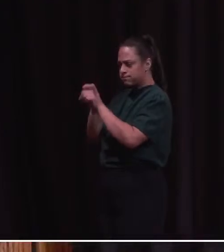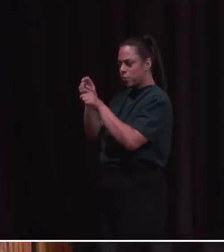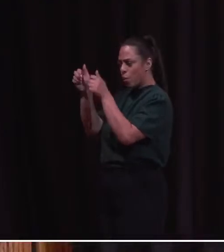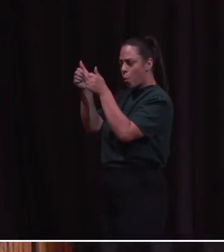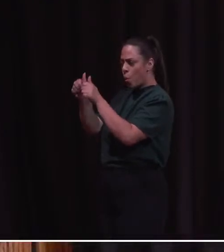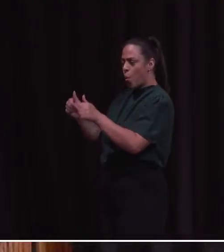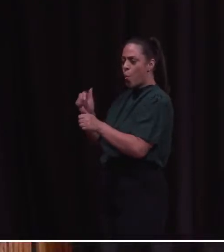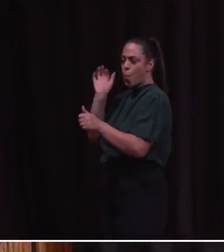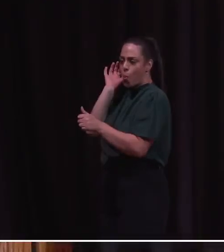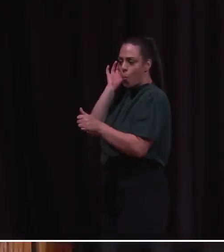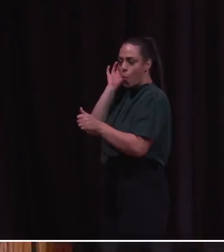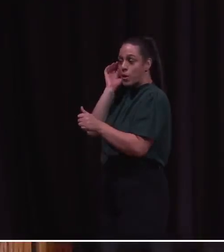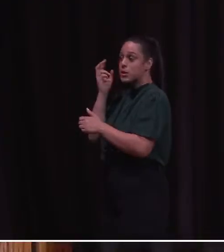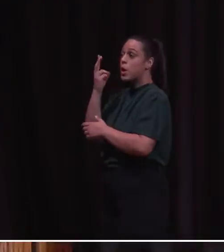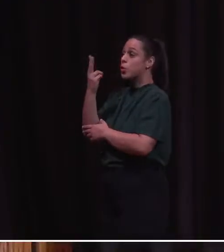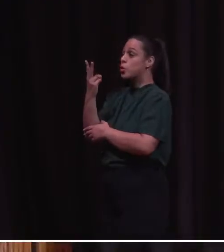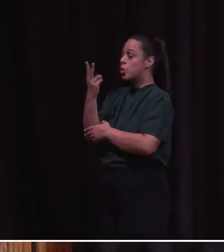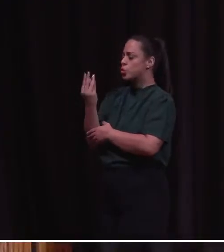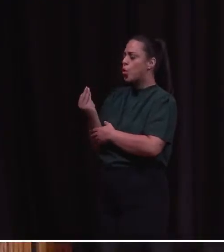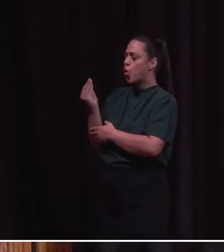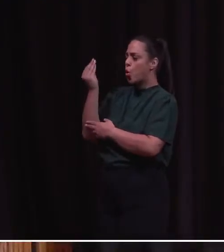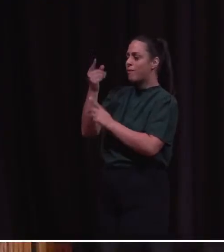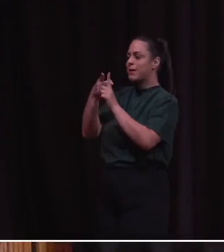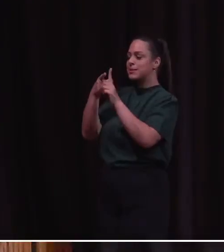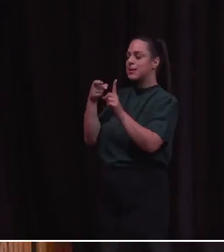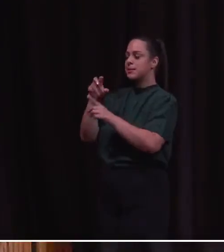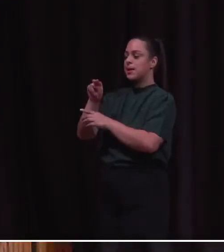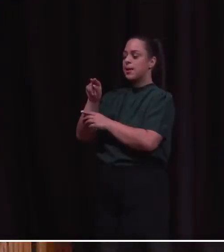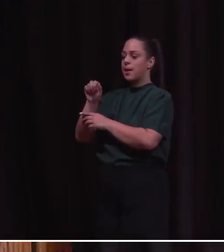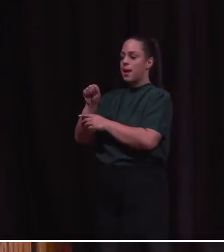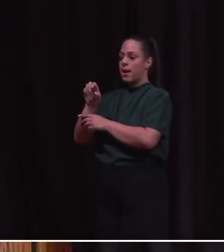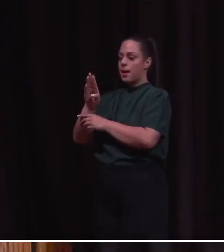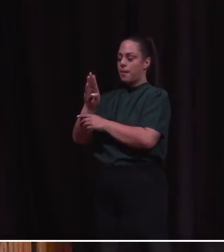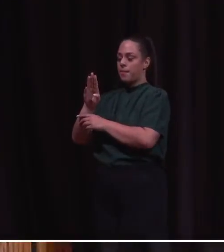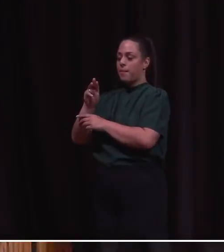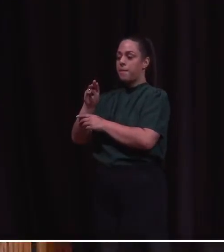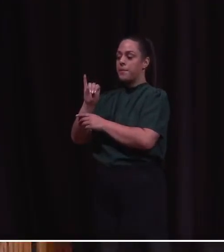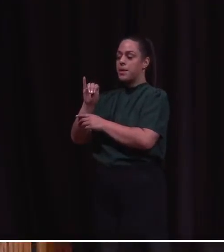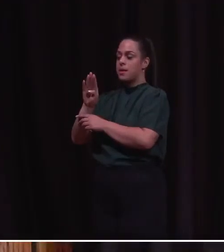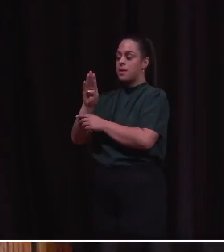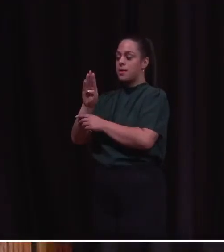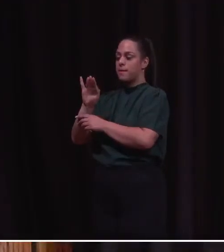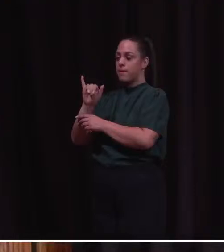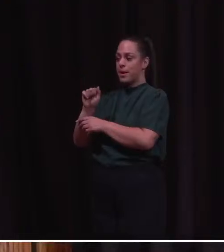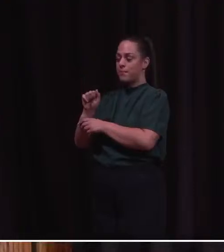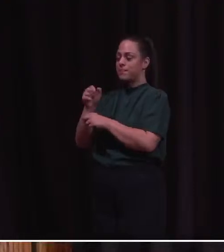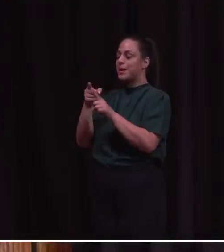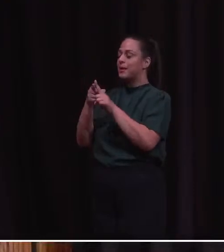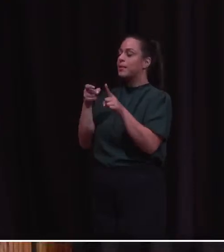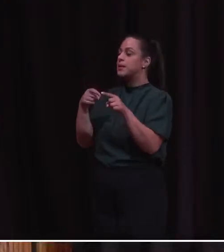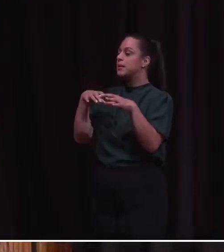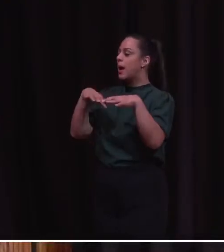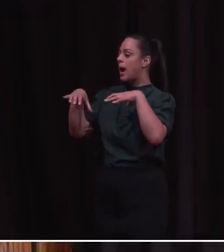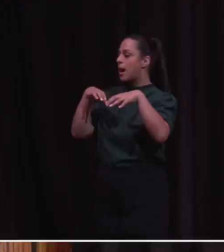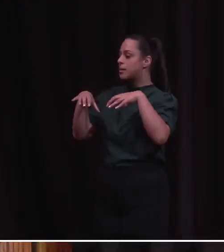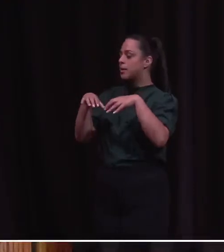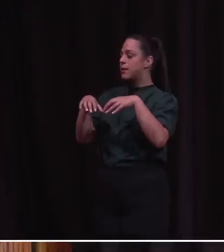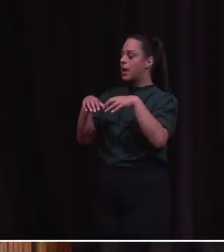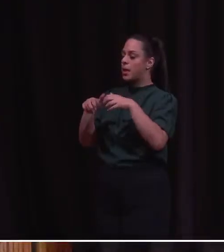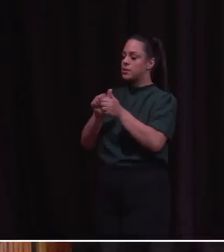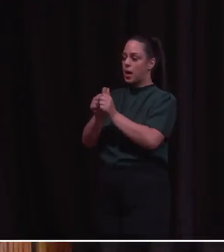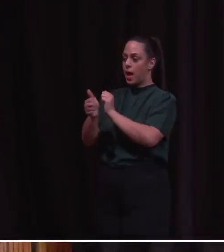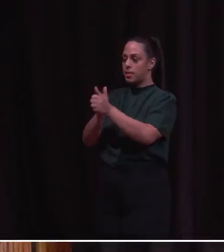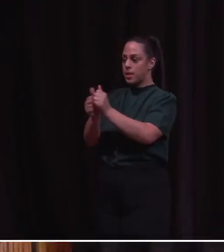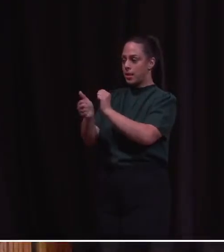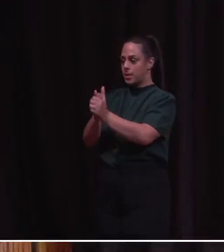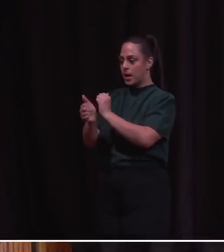from particular track events at the Tokyo Olympics for no reason other than they do not fit